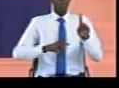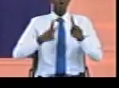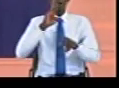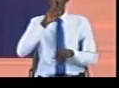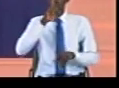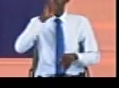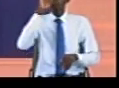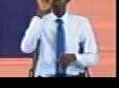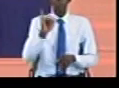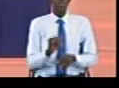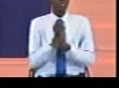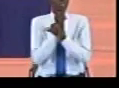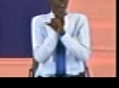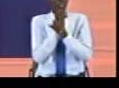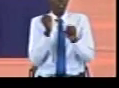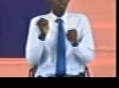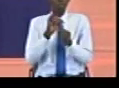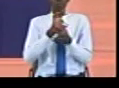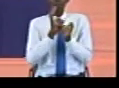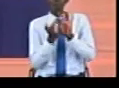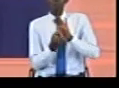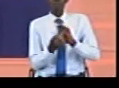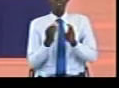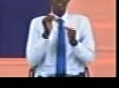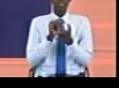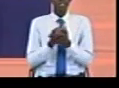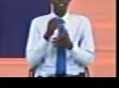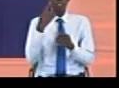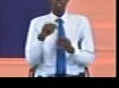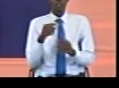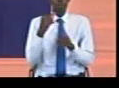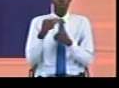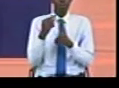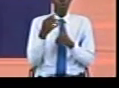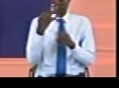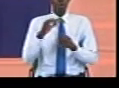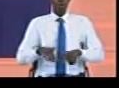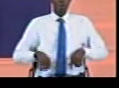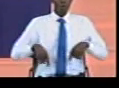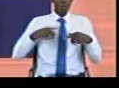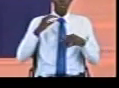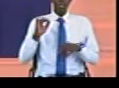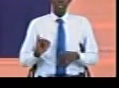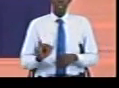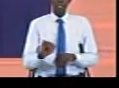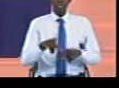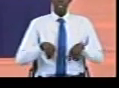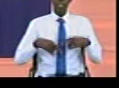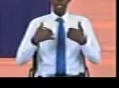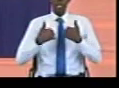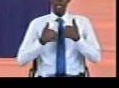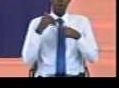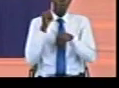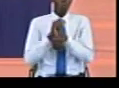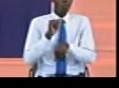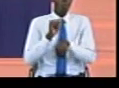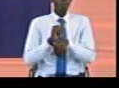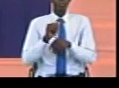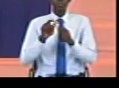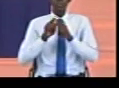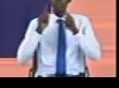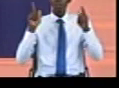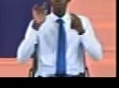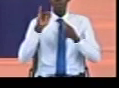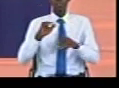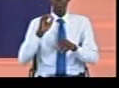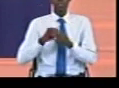happy that the message of life and the message of salvation of eternal life has worked effectively in the hearts of